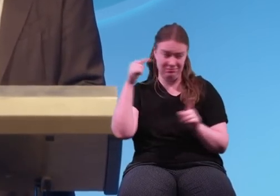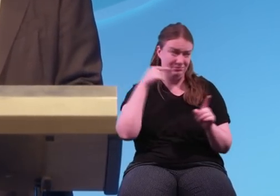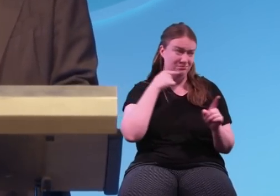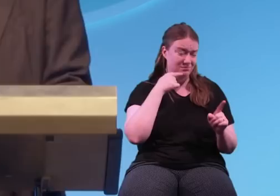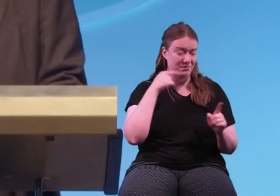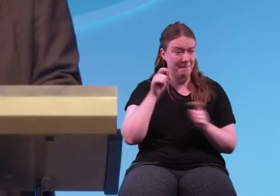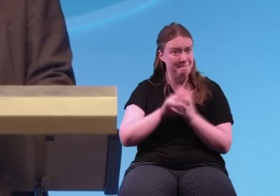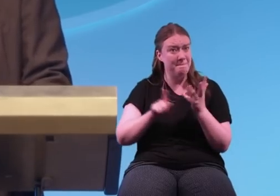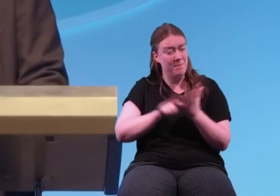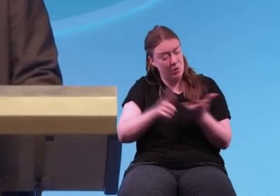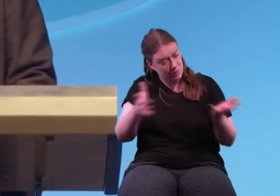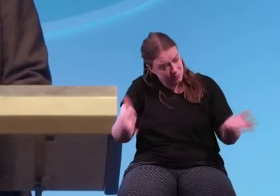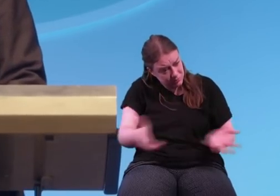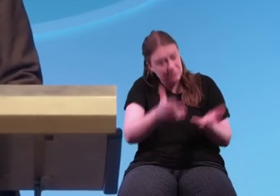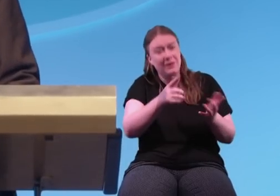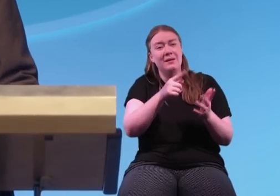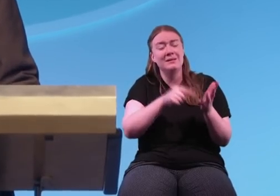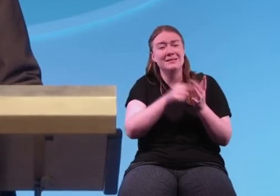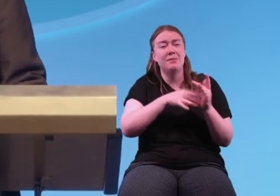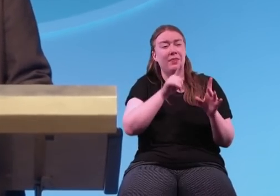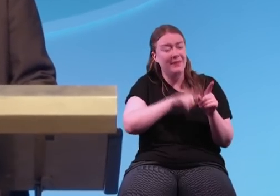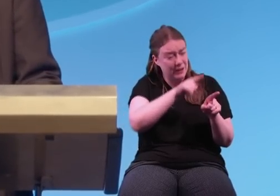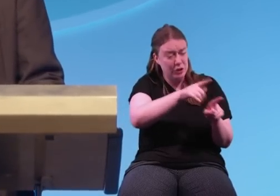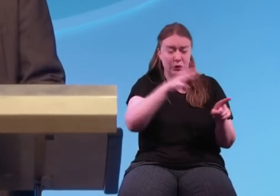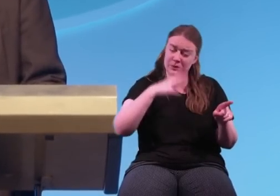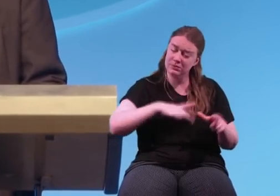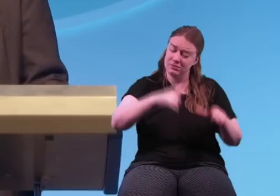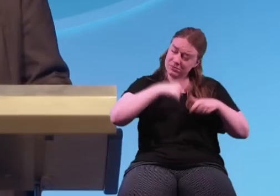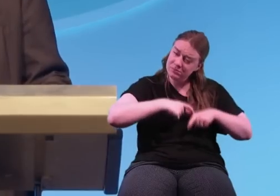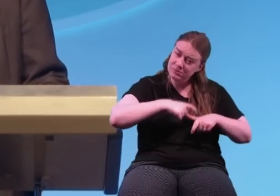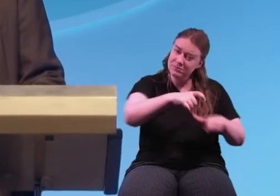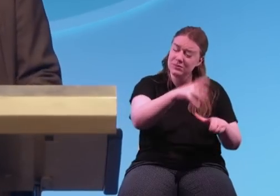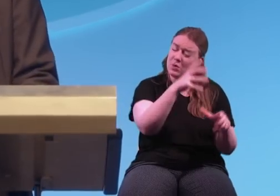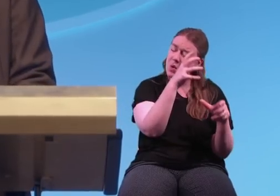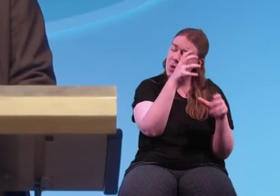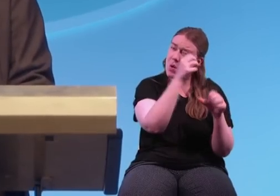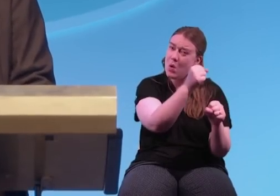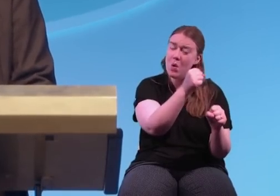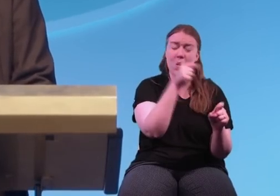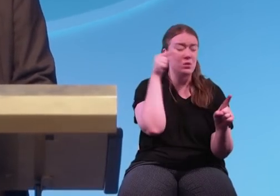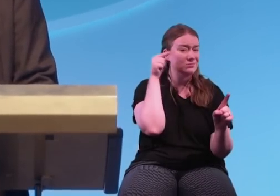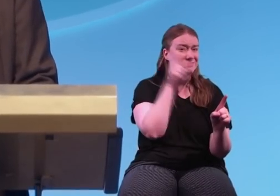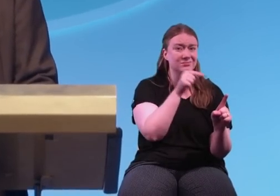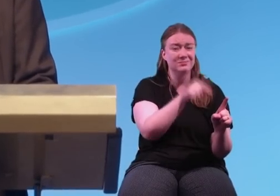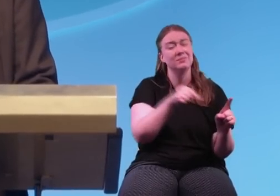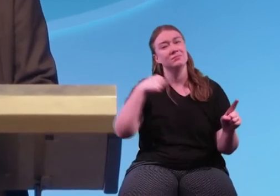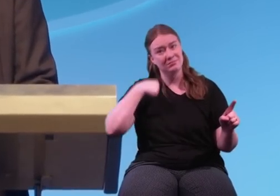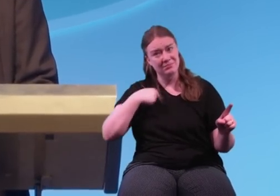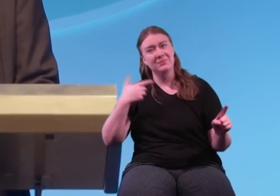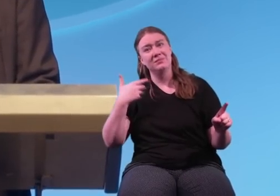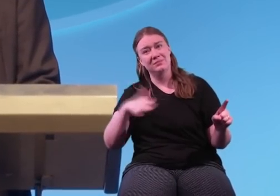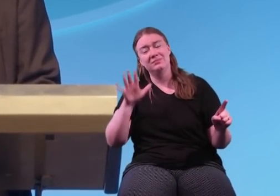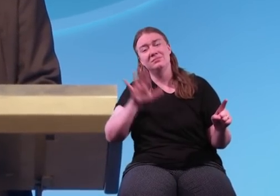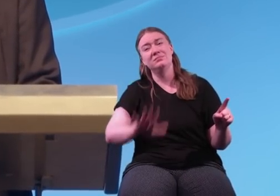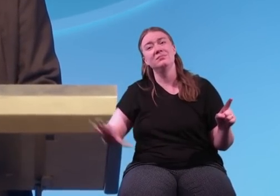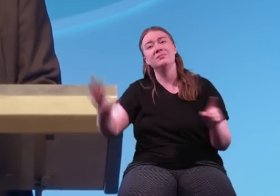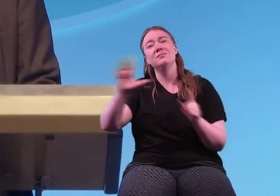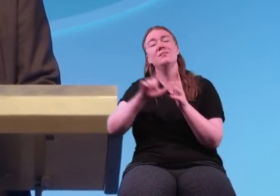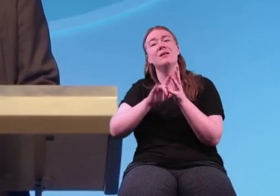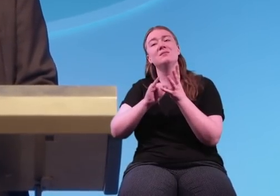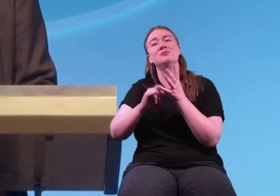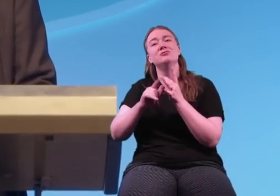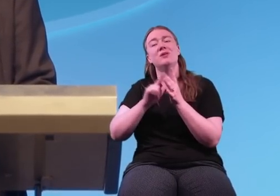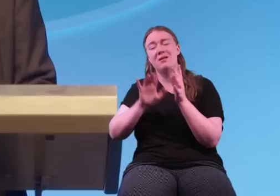Timothy, that I was doing this, and there was a wholesale desertion in Asia.